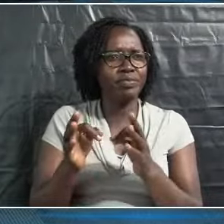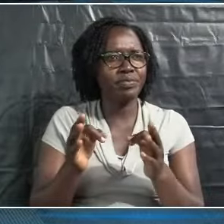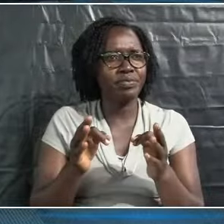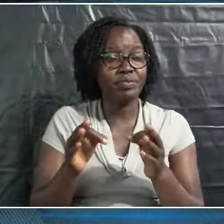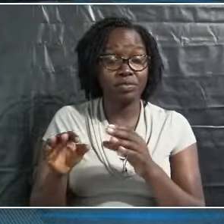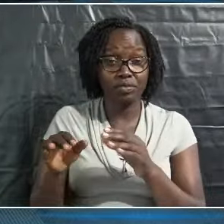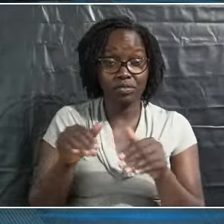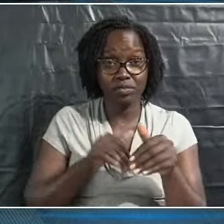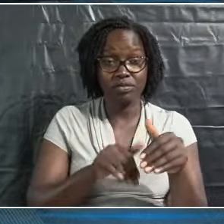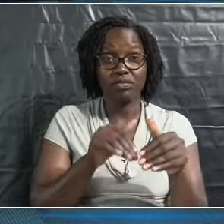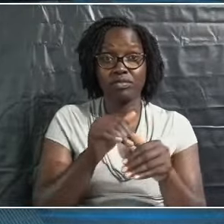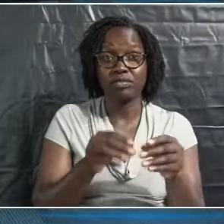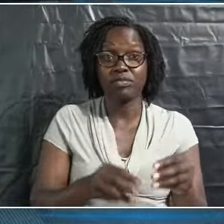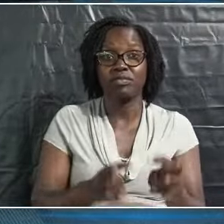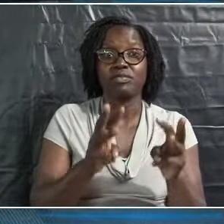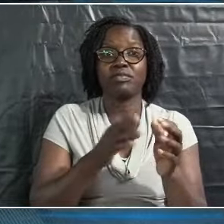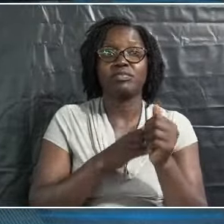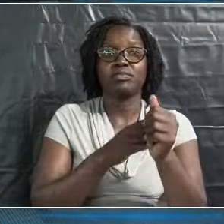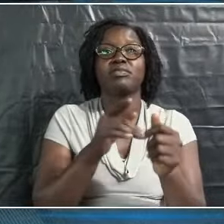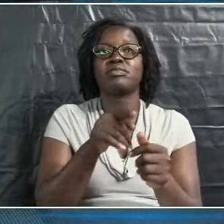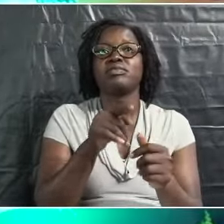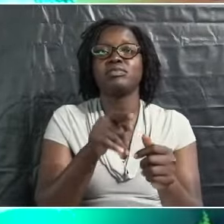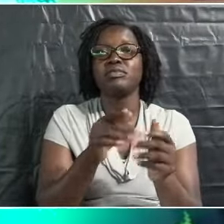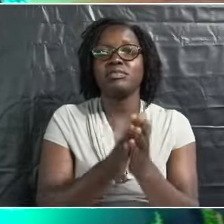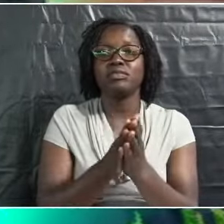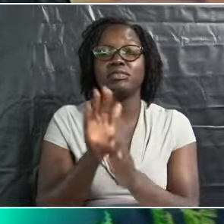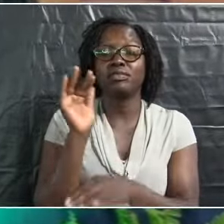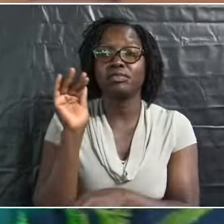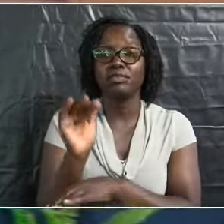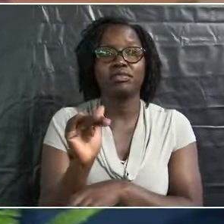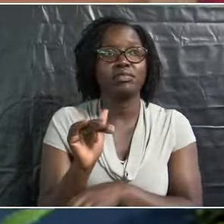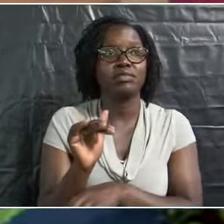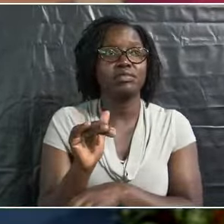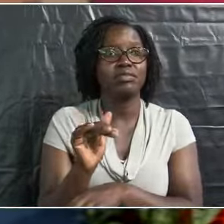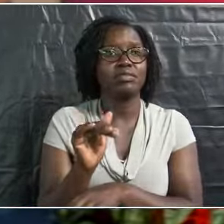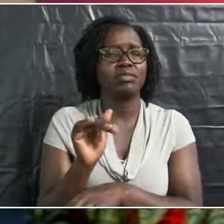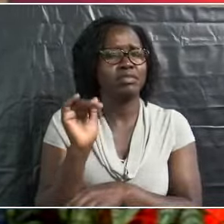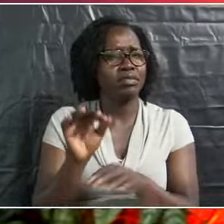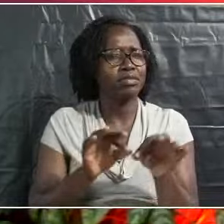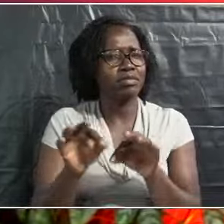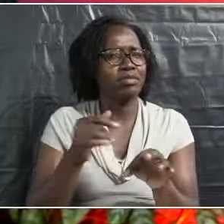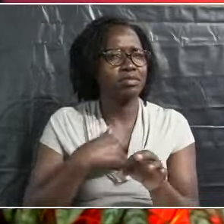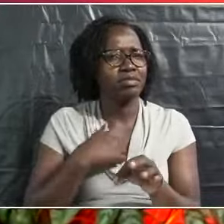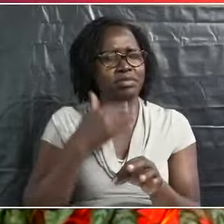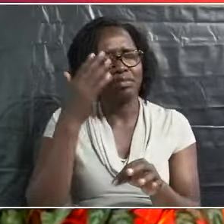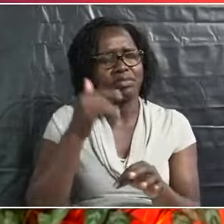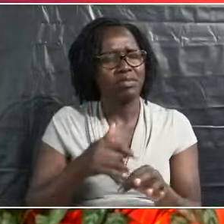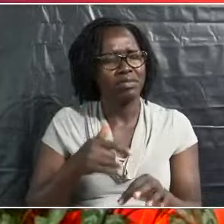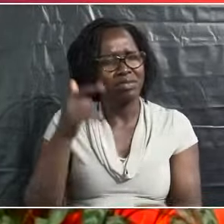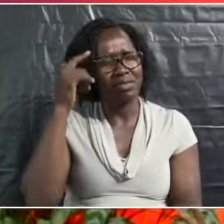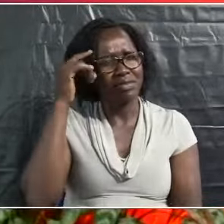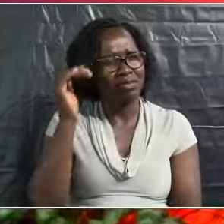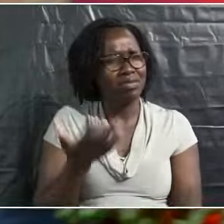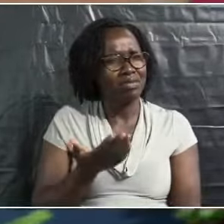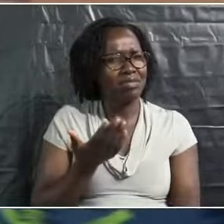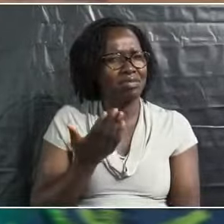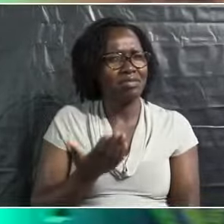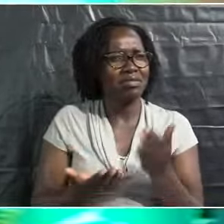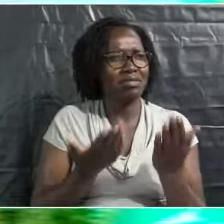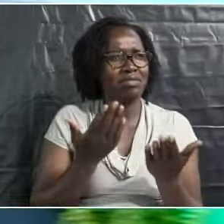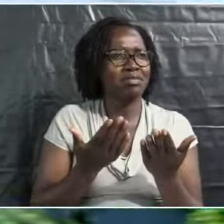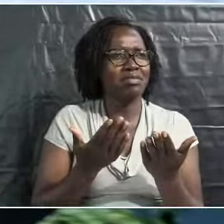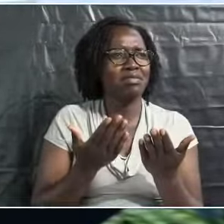particular direction, it could lead to this. And if you ask, can you explain to me why you think that way? They may not be able to